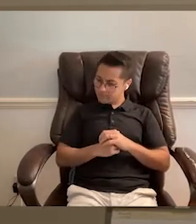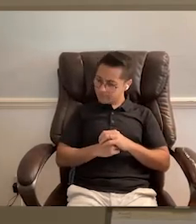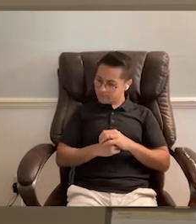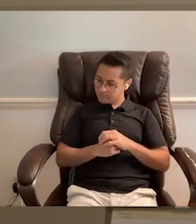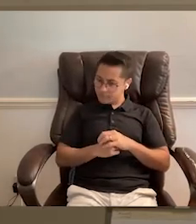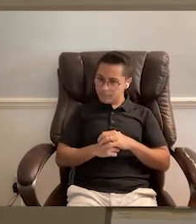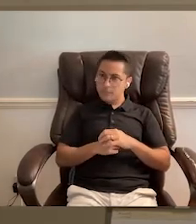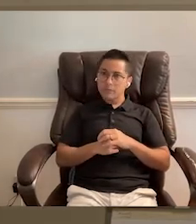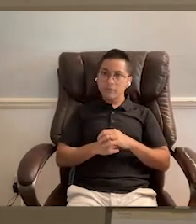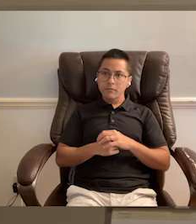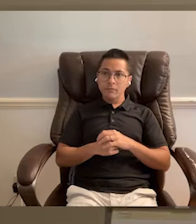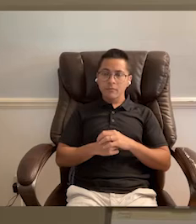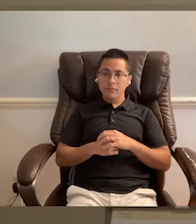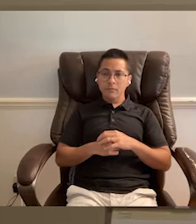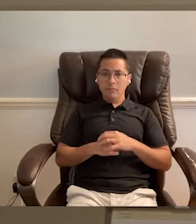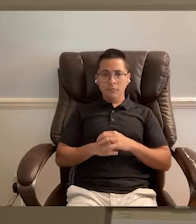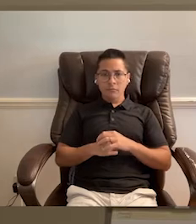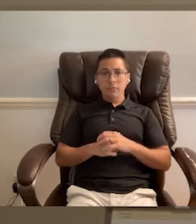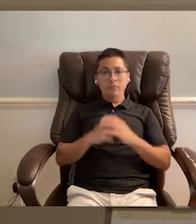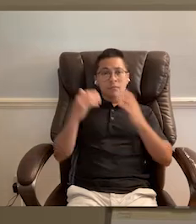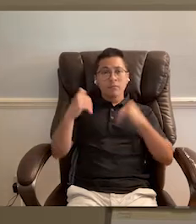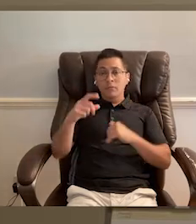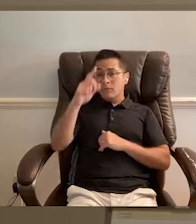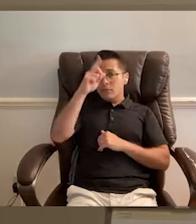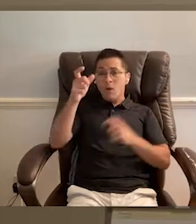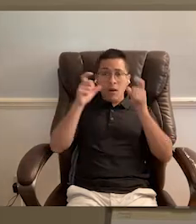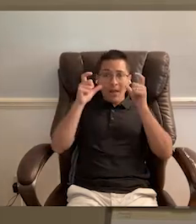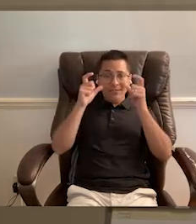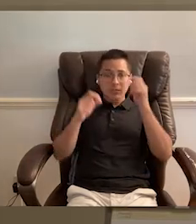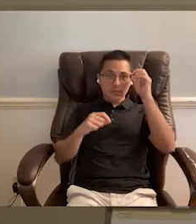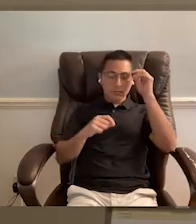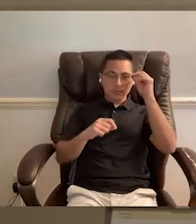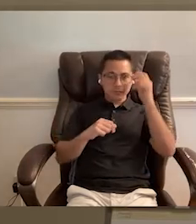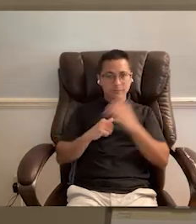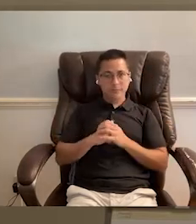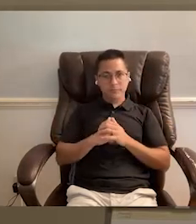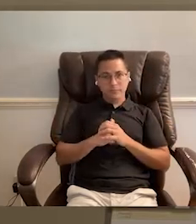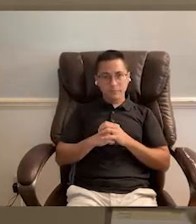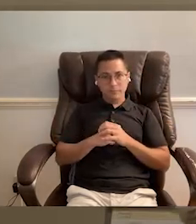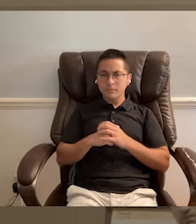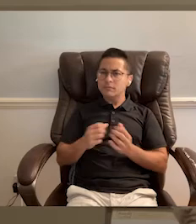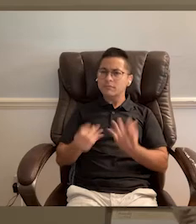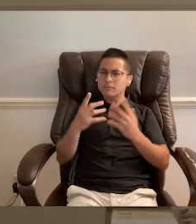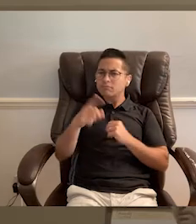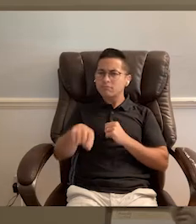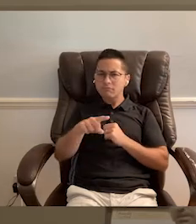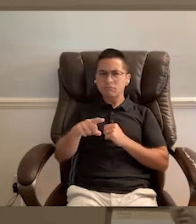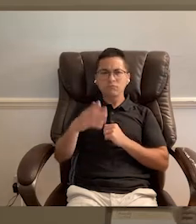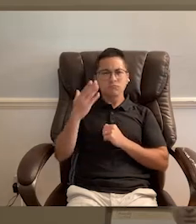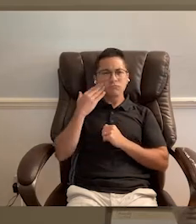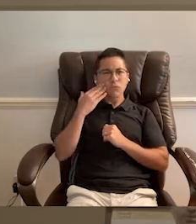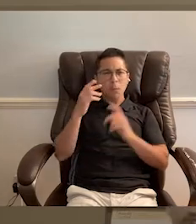what's in front of you verbally, right? So a friend approaches, it recognizes that friend and tell them, hey, Jason